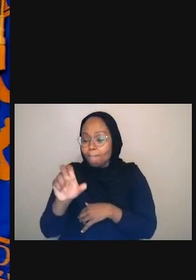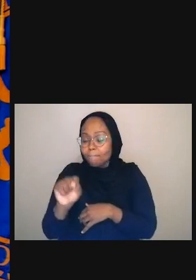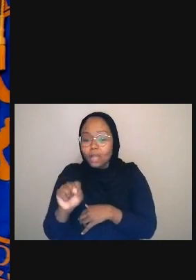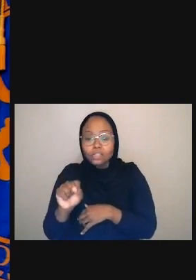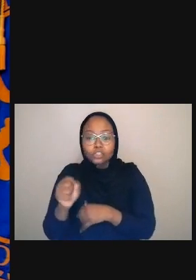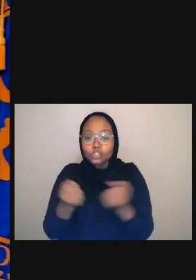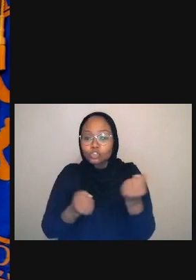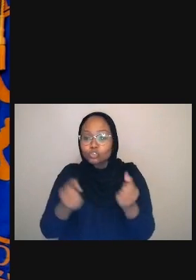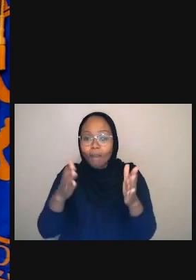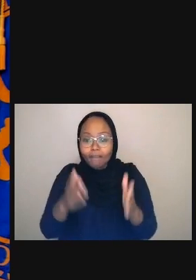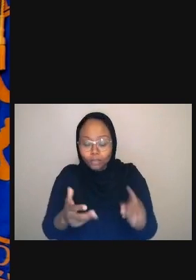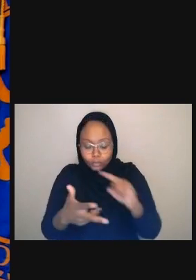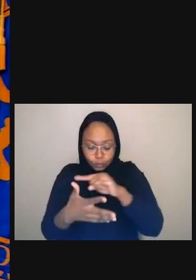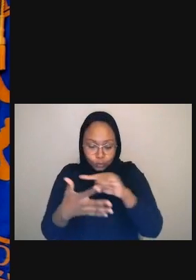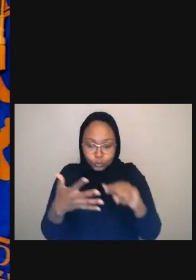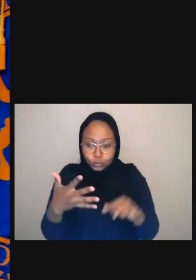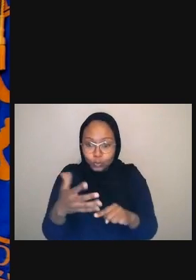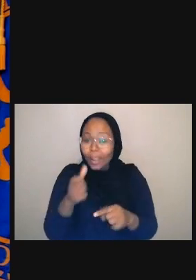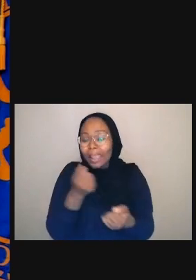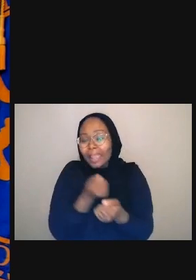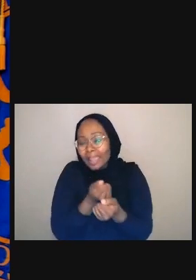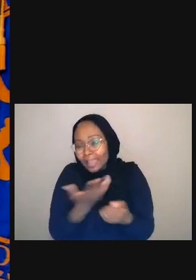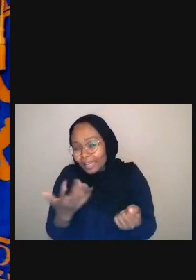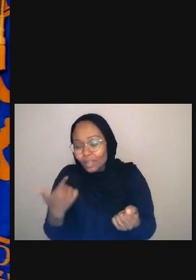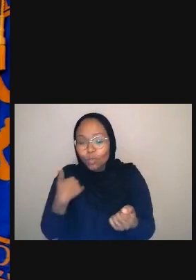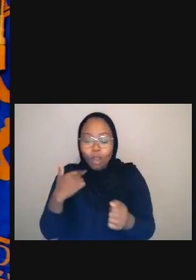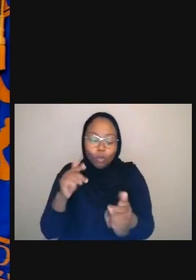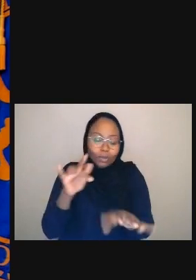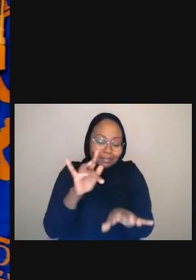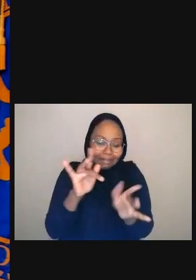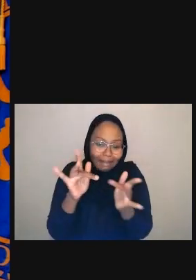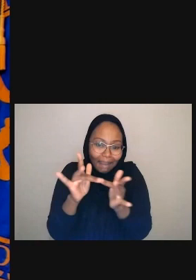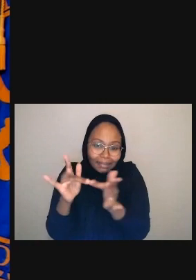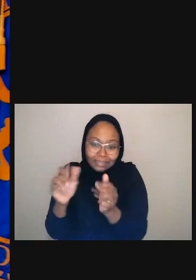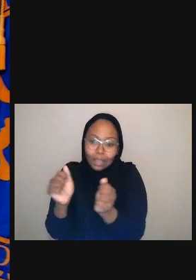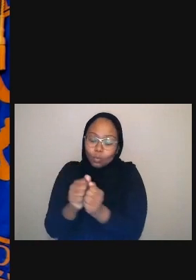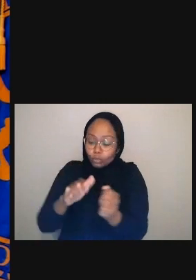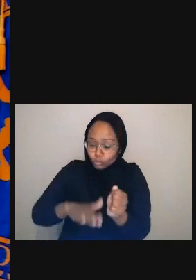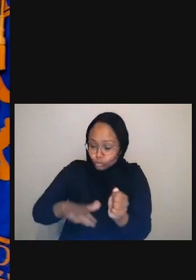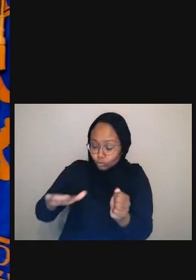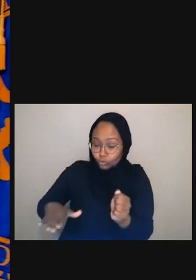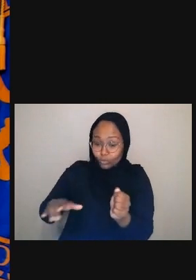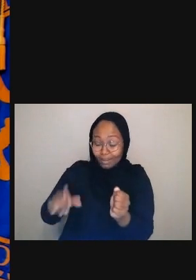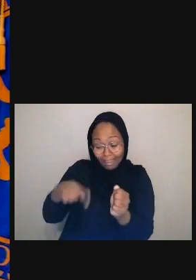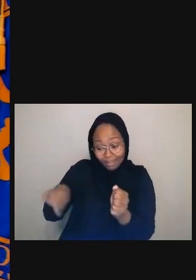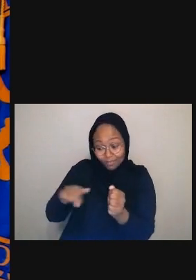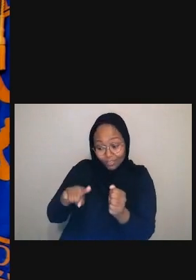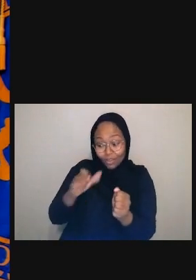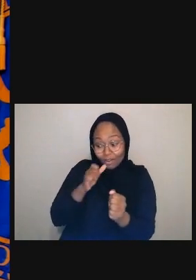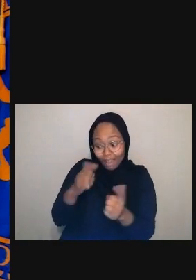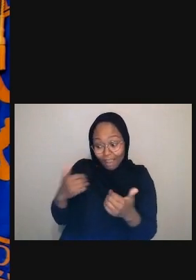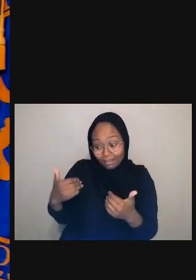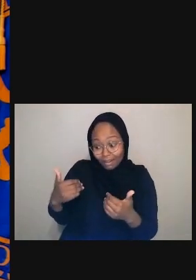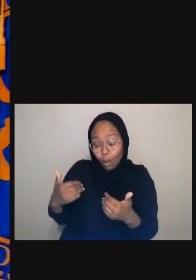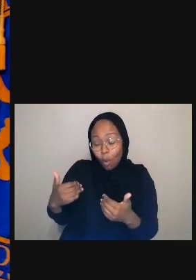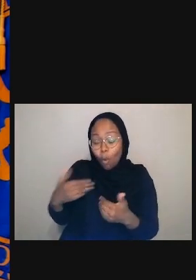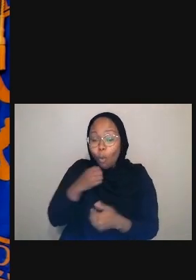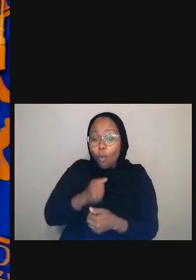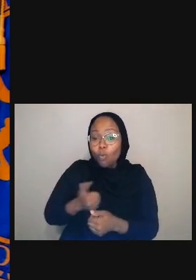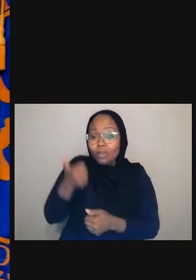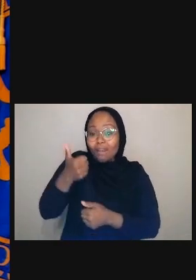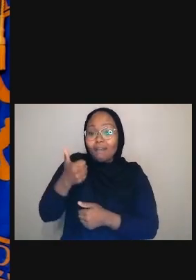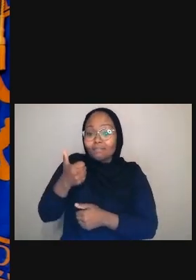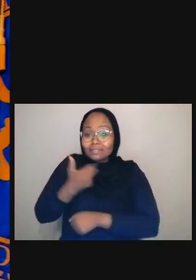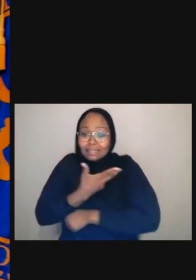with children who are too young to be vaccinated, should be vaccinated, highly encouraged, and perhaps